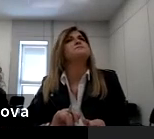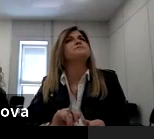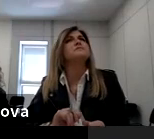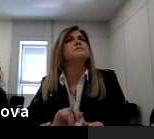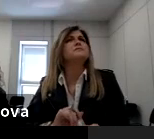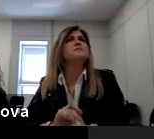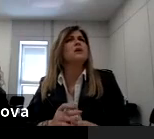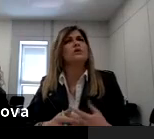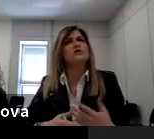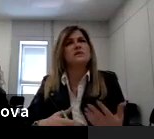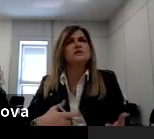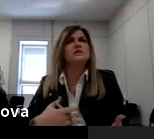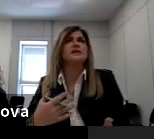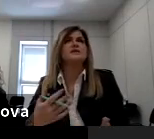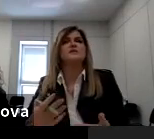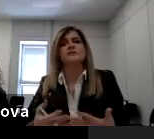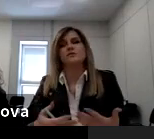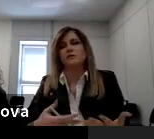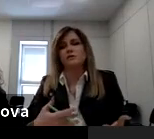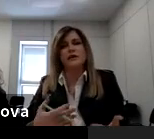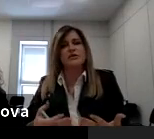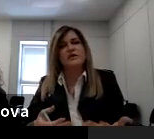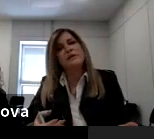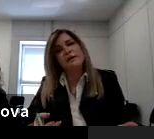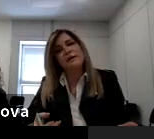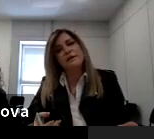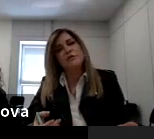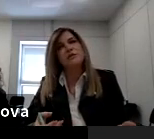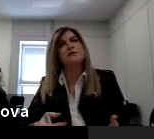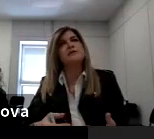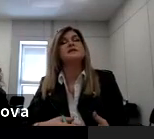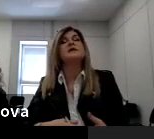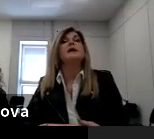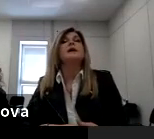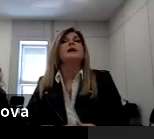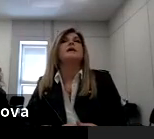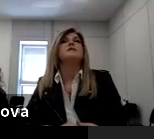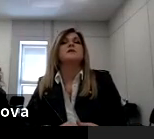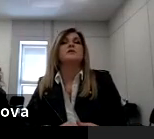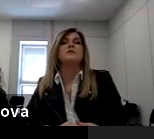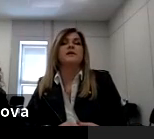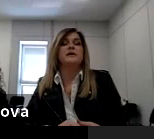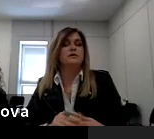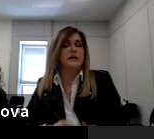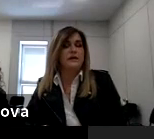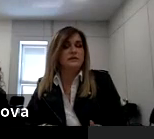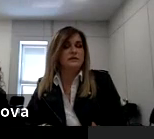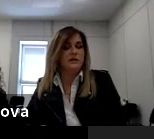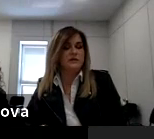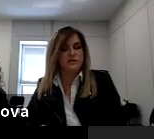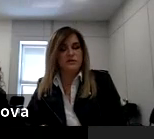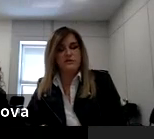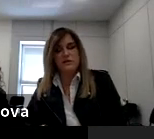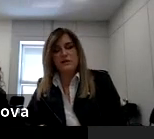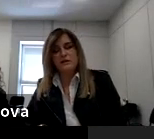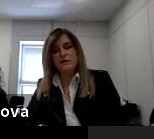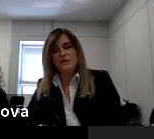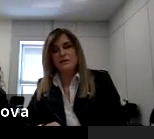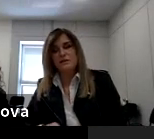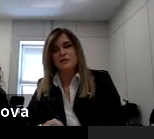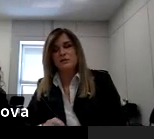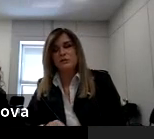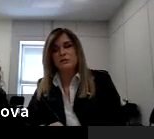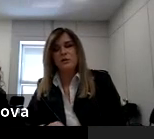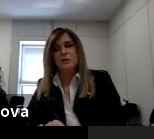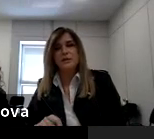is office and, you know, engineer headquarters. So the great advantage of INTILED